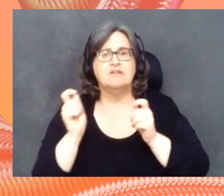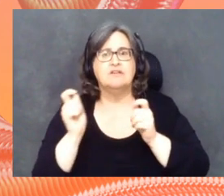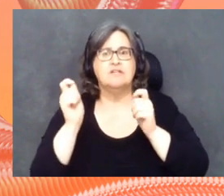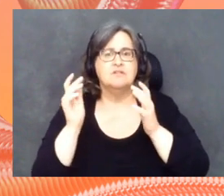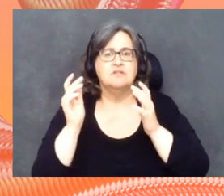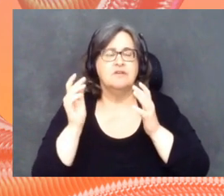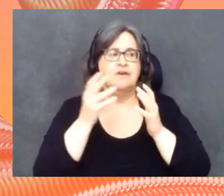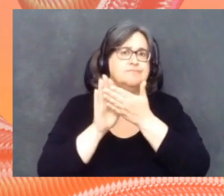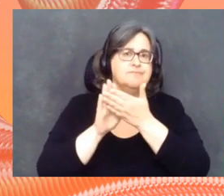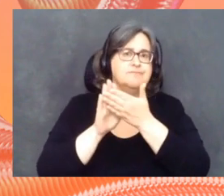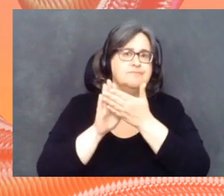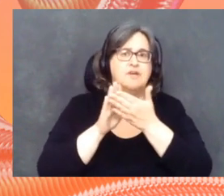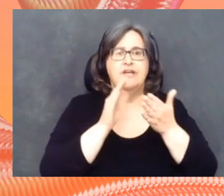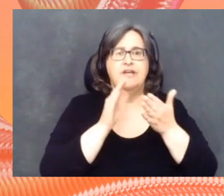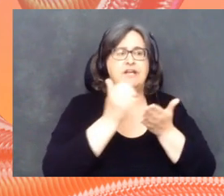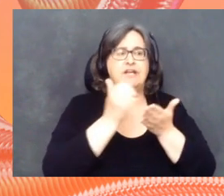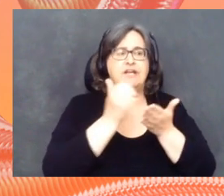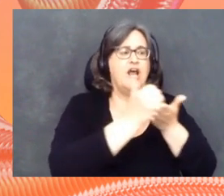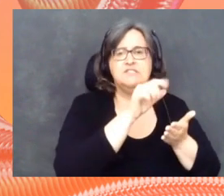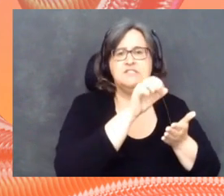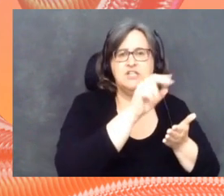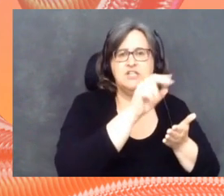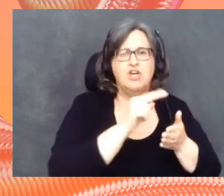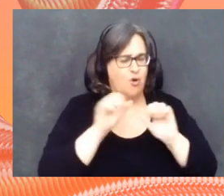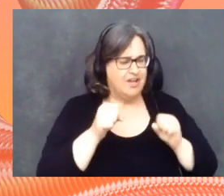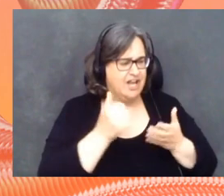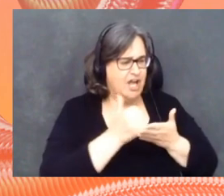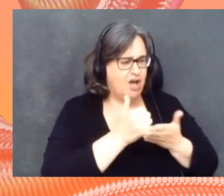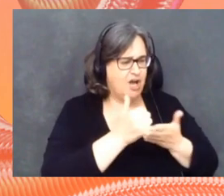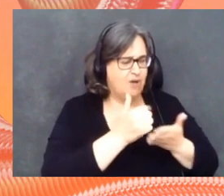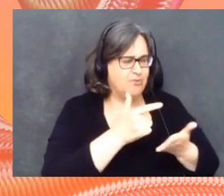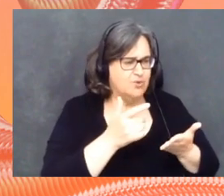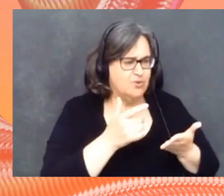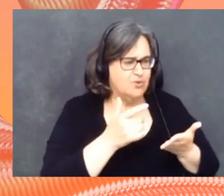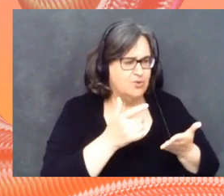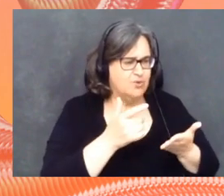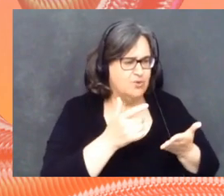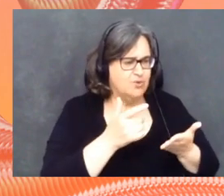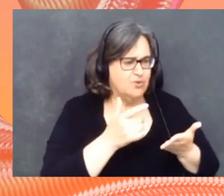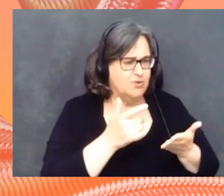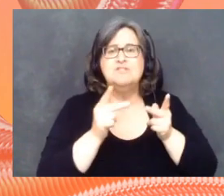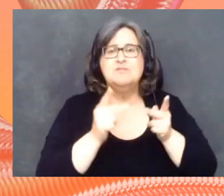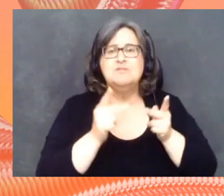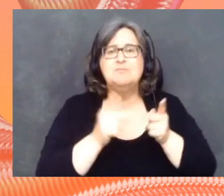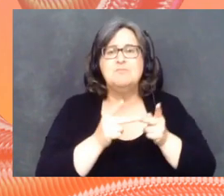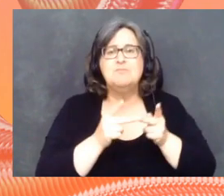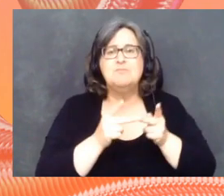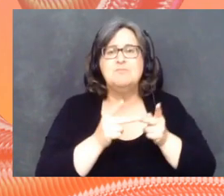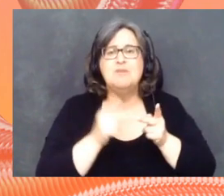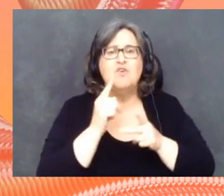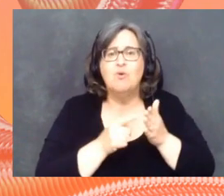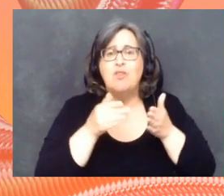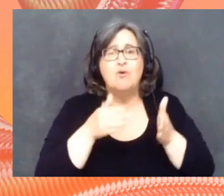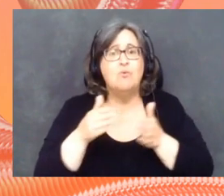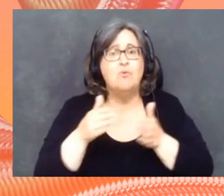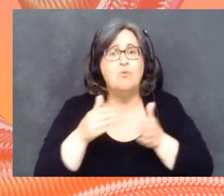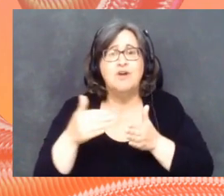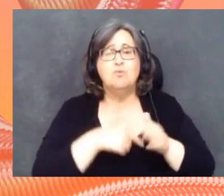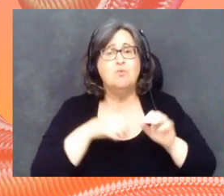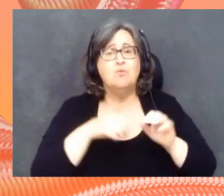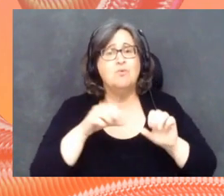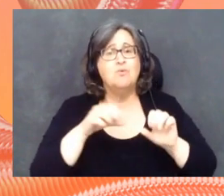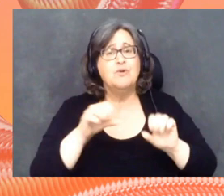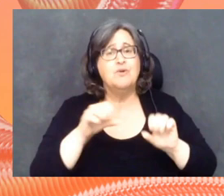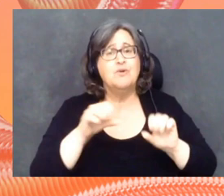like, okay, how can I help you hold space for care? And like, what are the ways in which we build